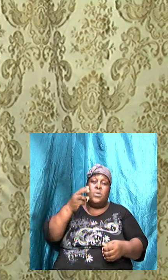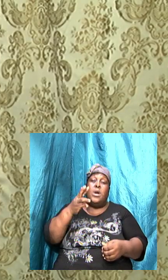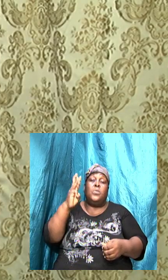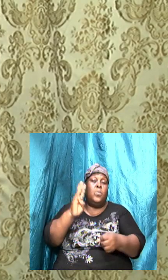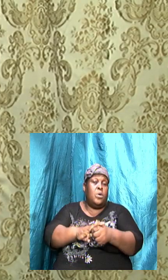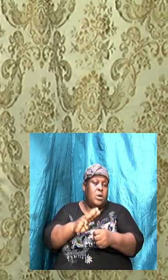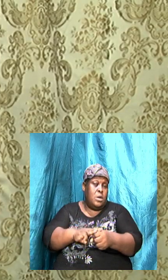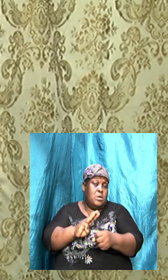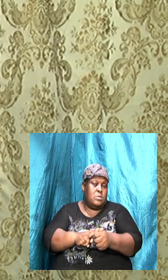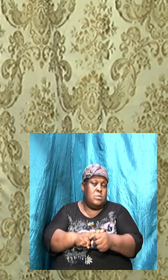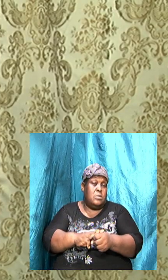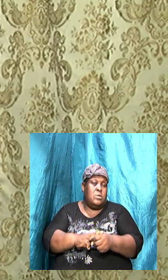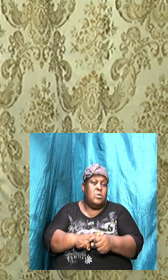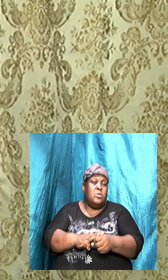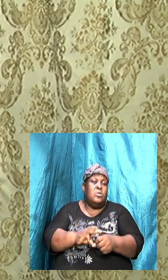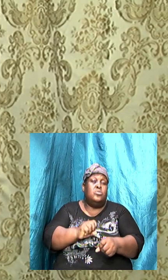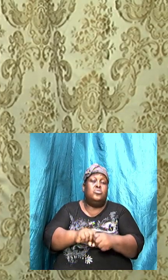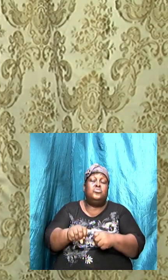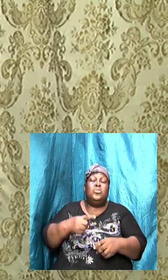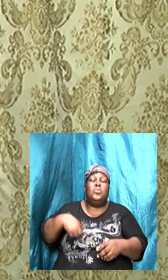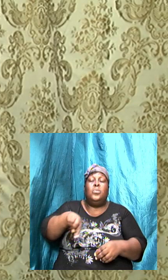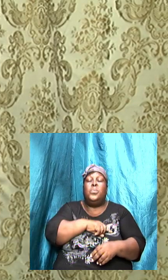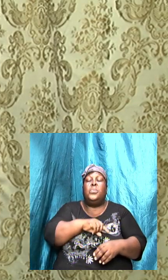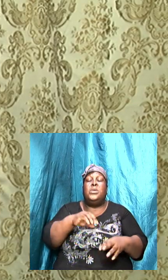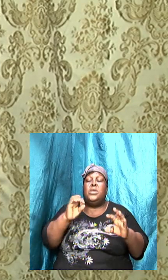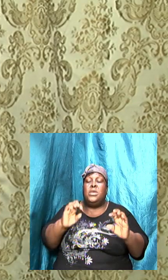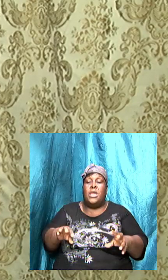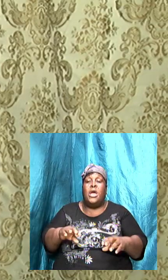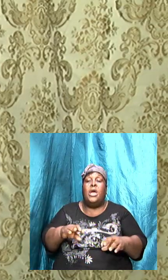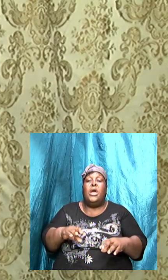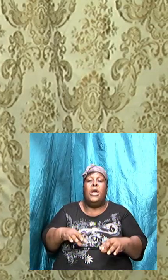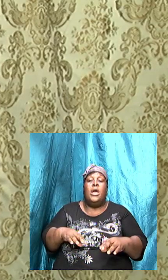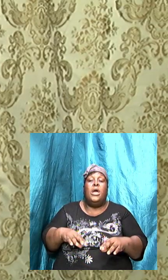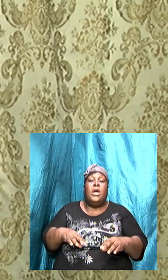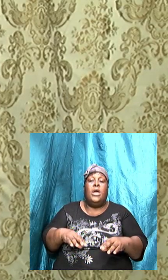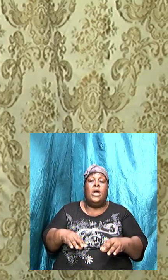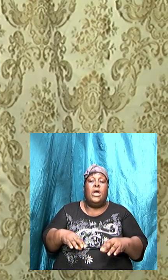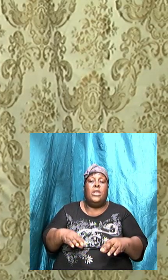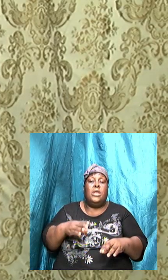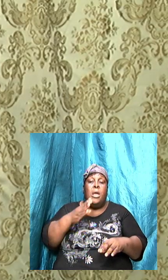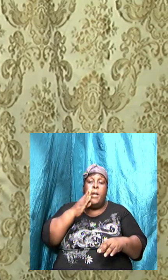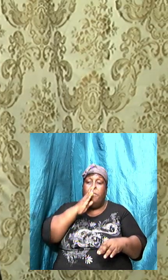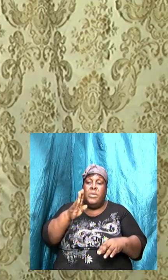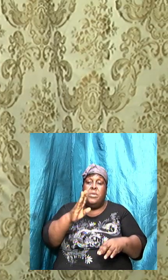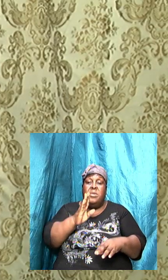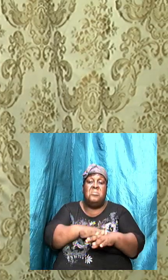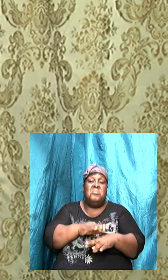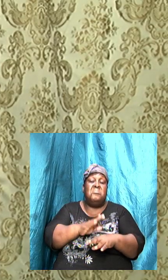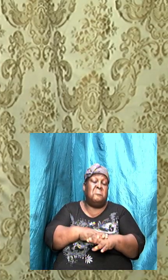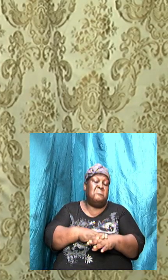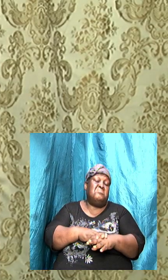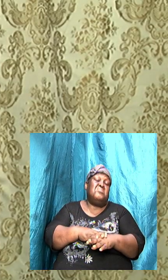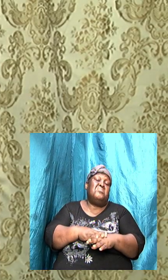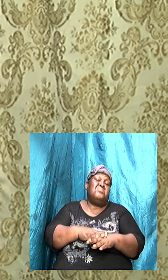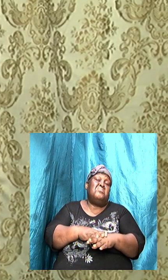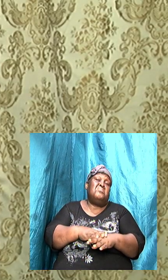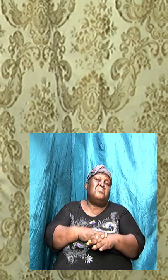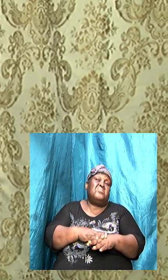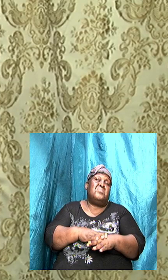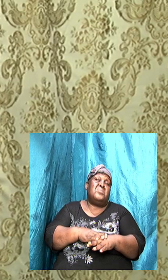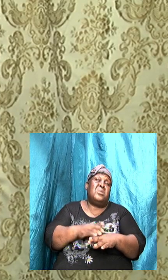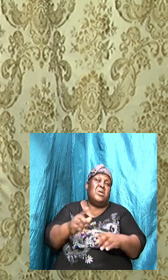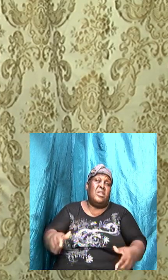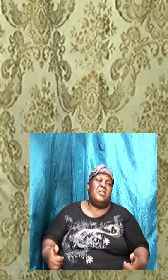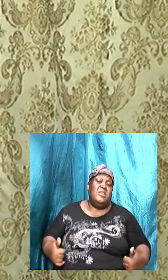so that we can establish ourselves on the right track. It is that he's saying, while you might be doing good,